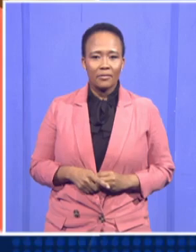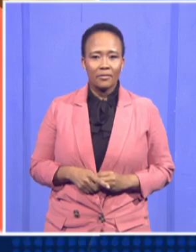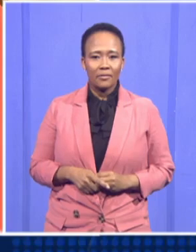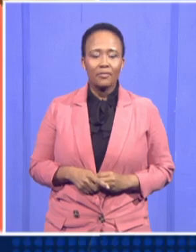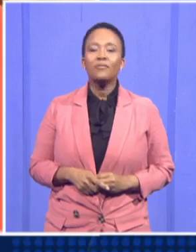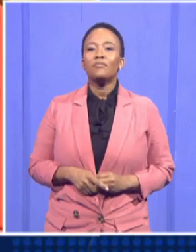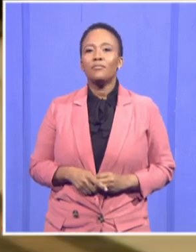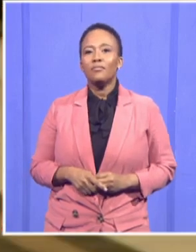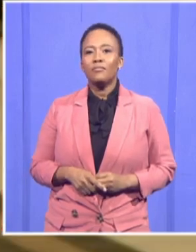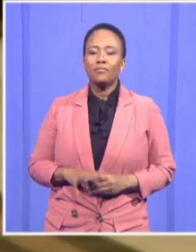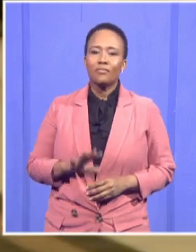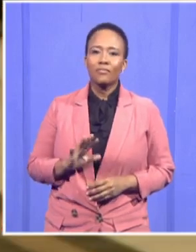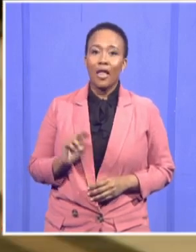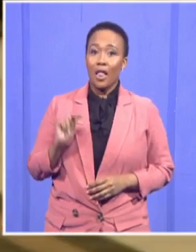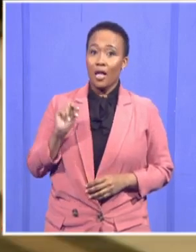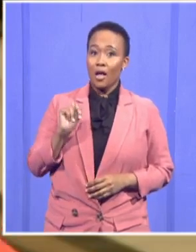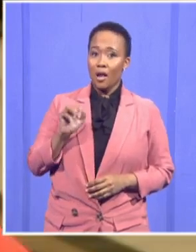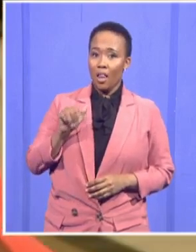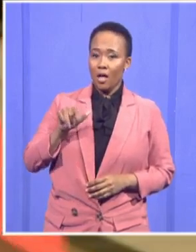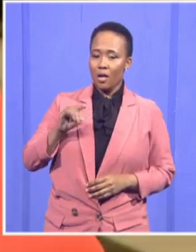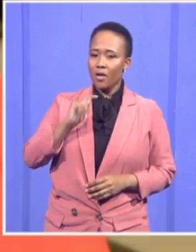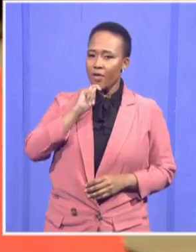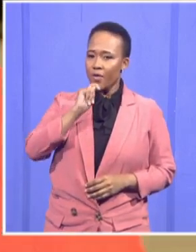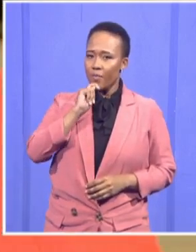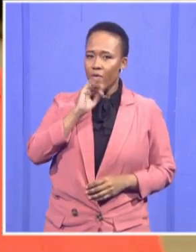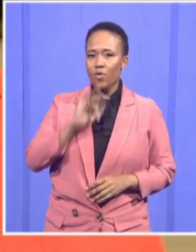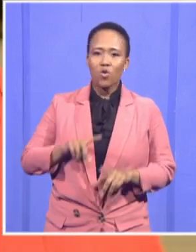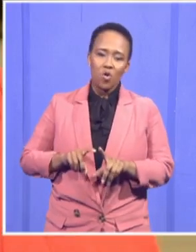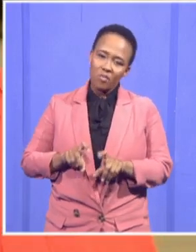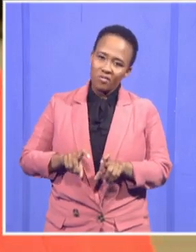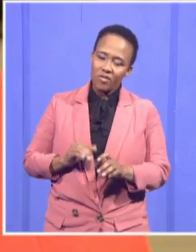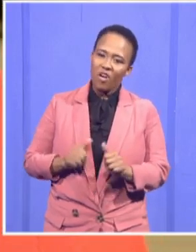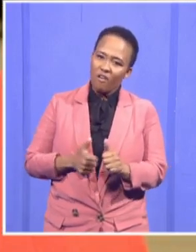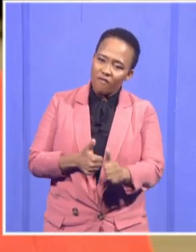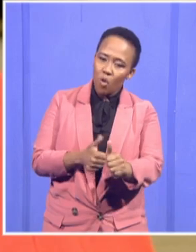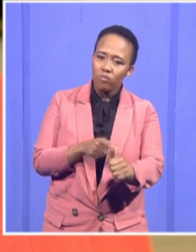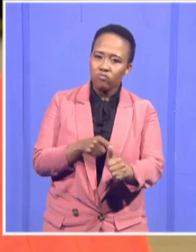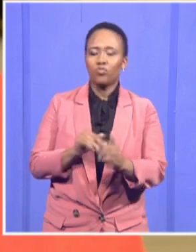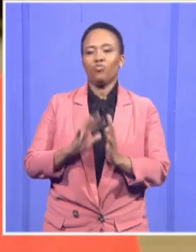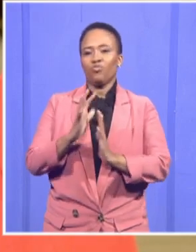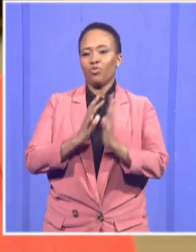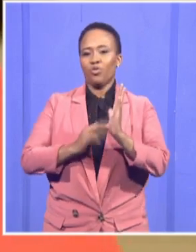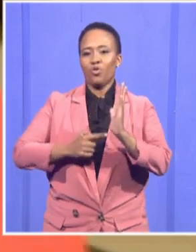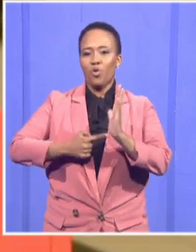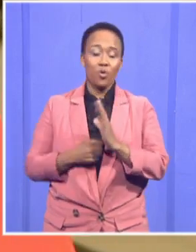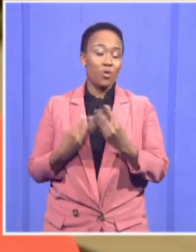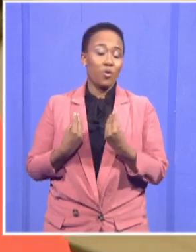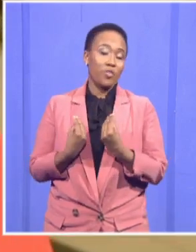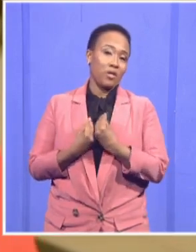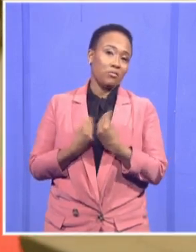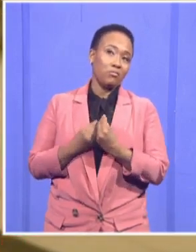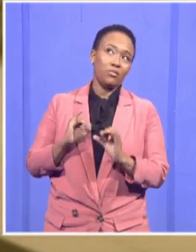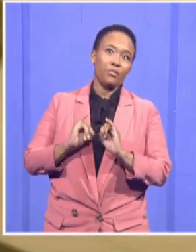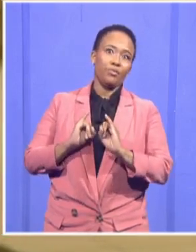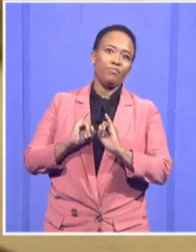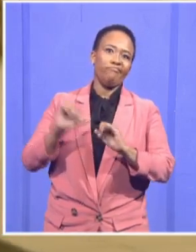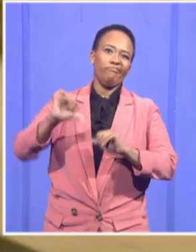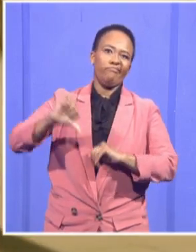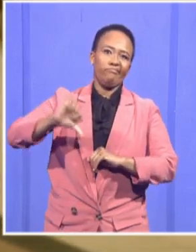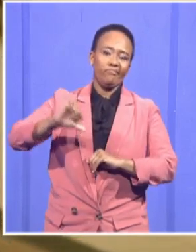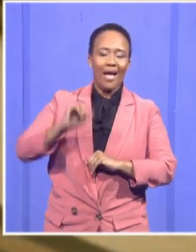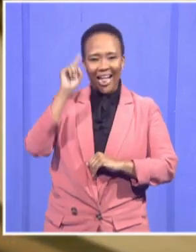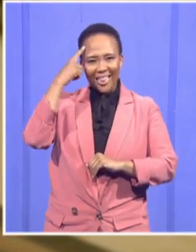Well, good morning, Naledi. As you know, we've been tracking the story. Sound is a little bit bad here. I think there's a network problem, but I